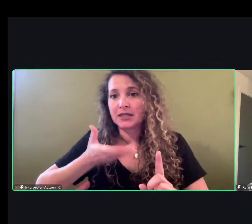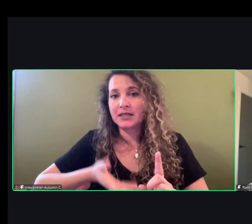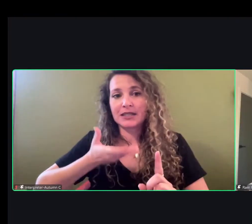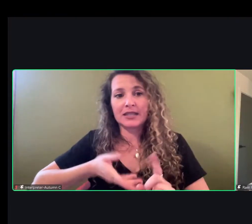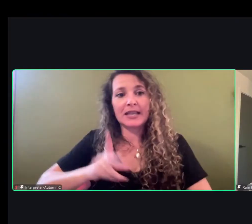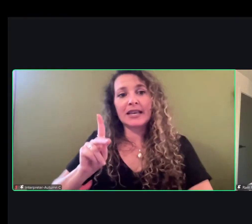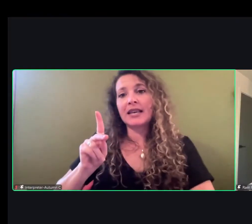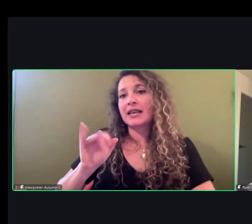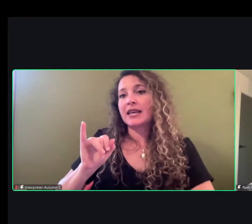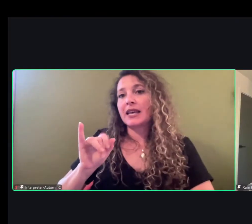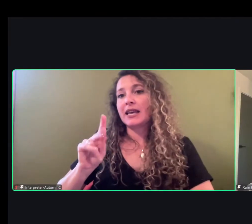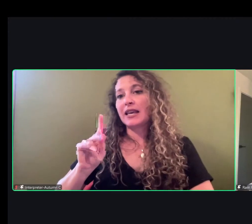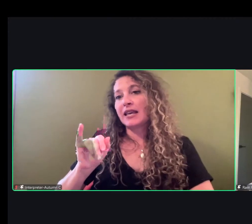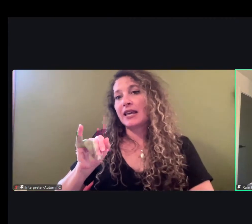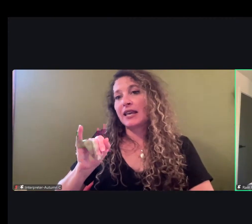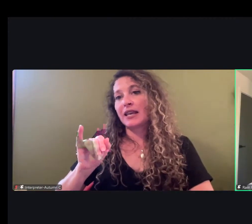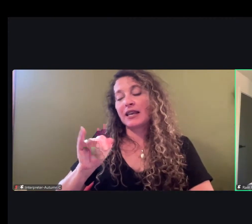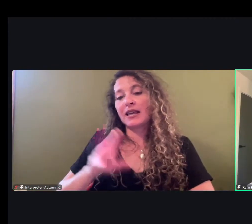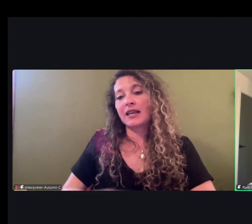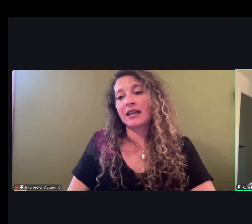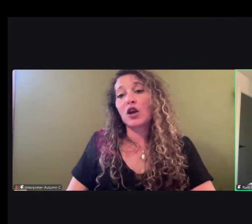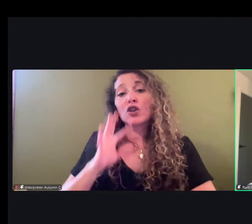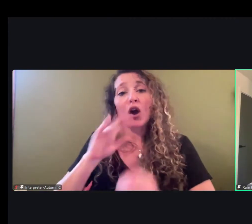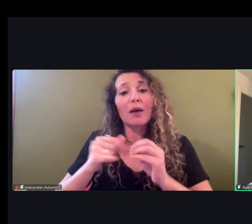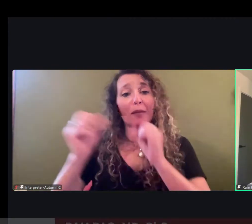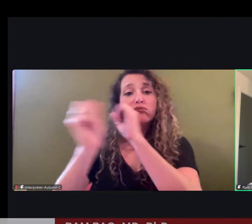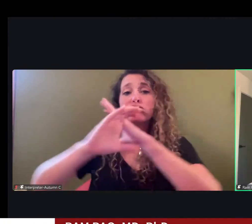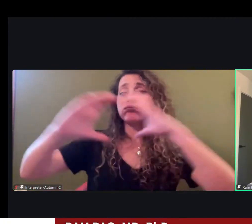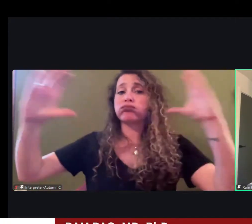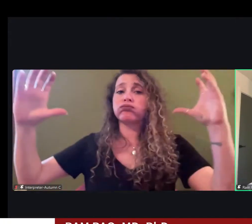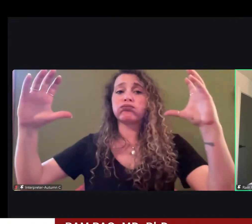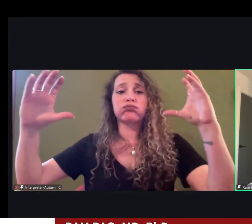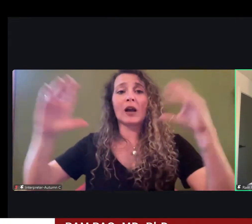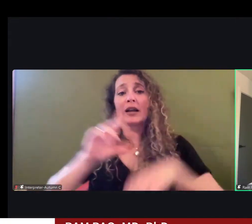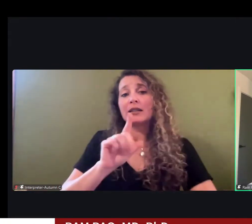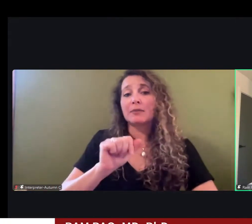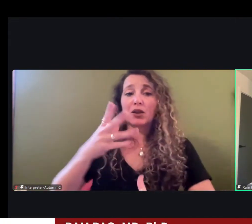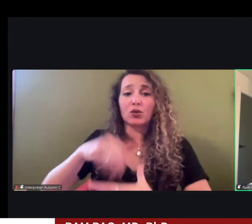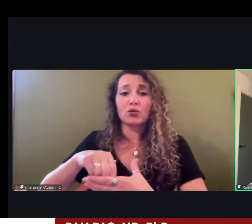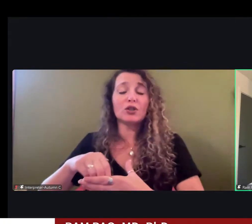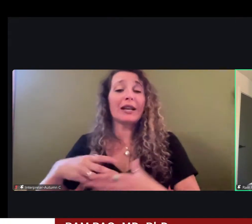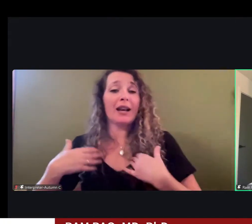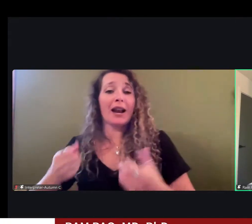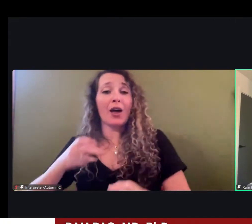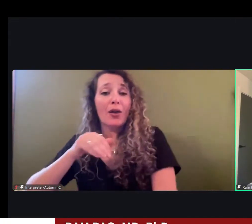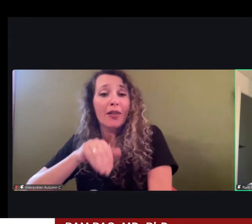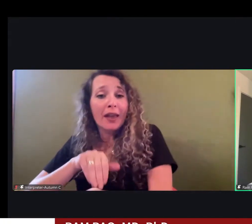Kiki, who'll be talking about reimagining disability inclusion in healthcare, the development,